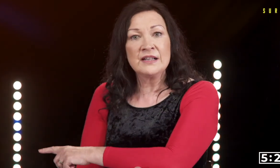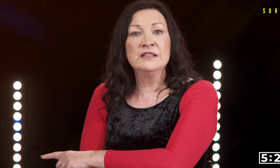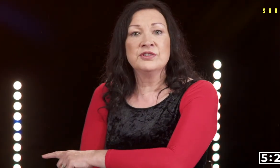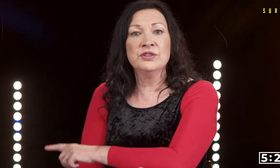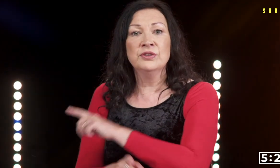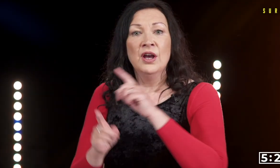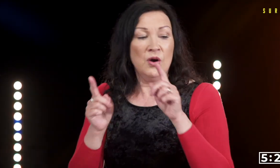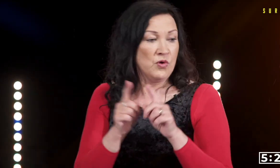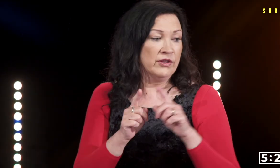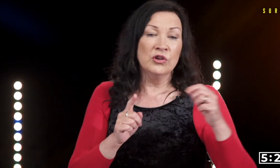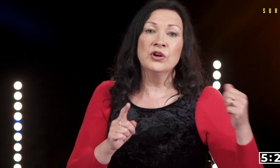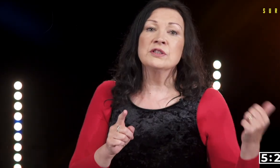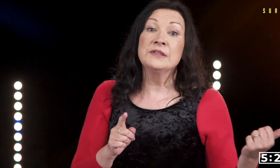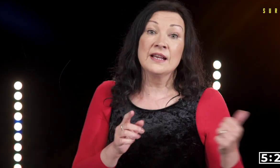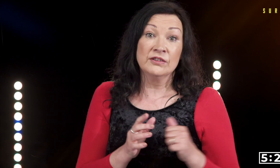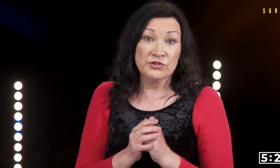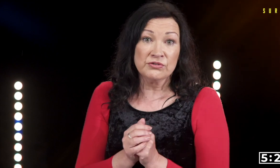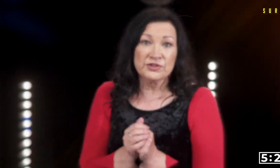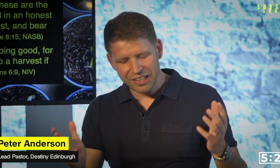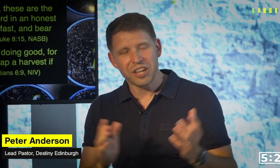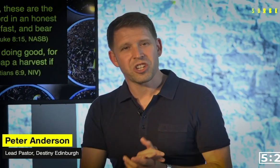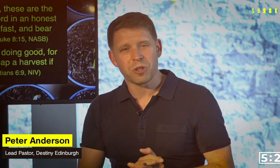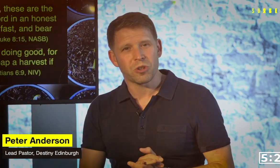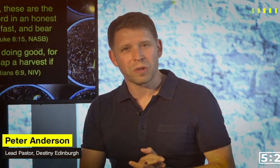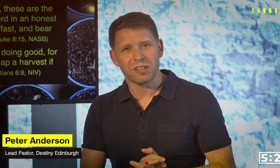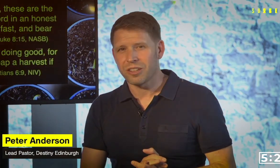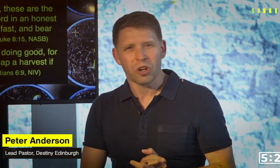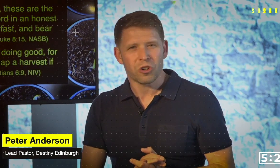been lying to you and where the Lord has been telling the truth to you.